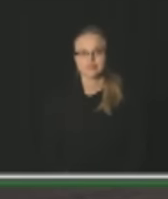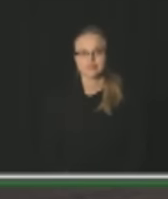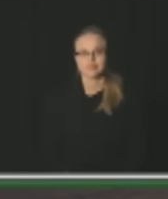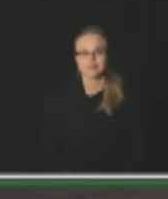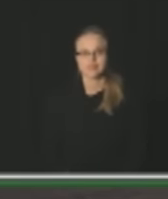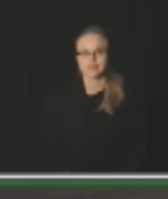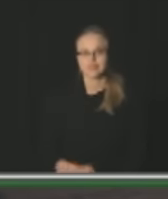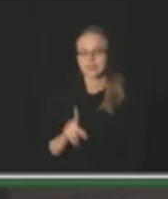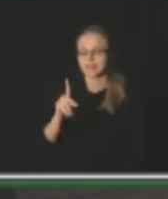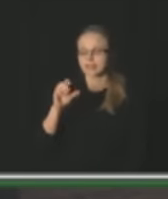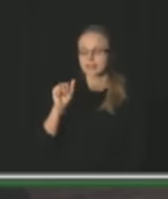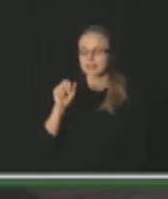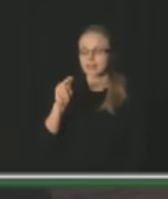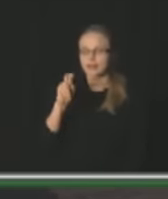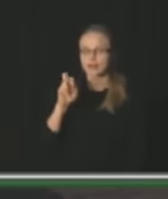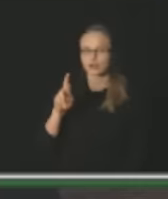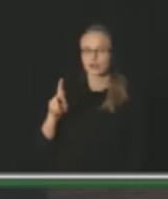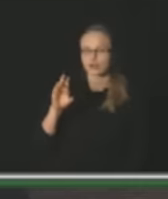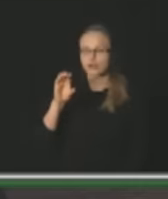Connor O'Hare.